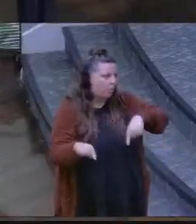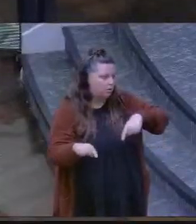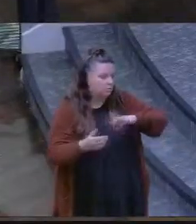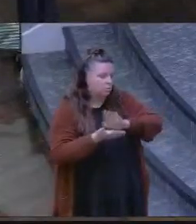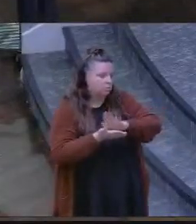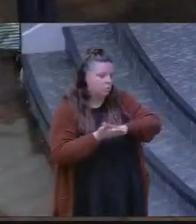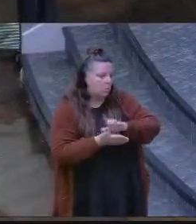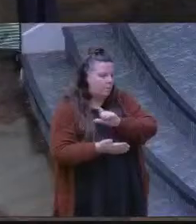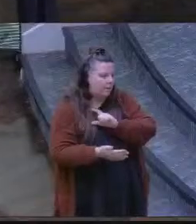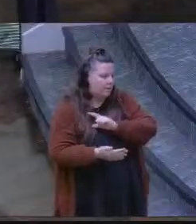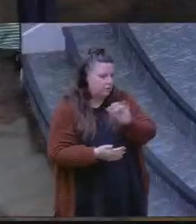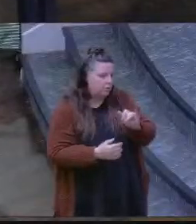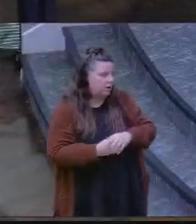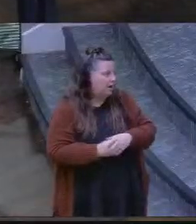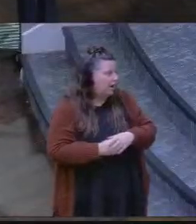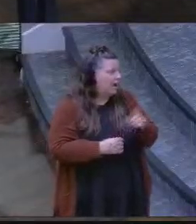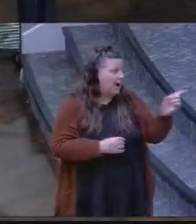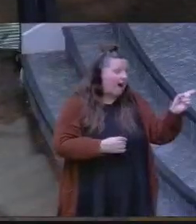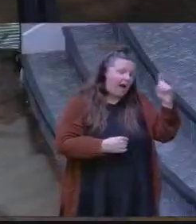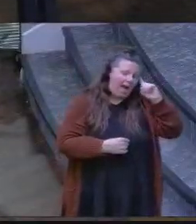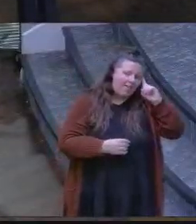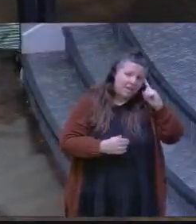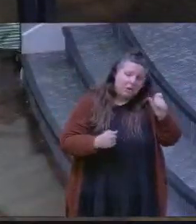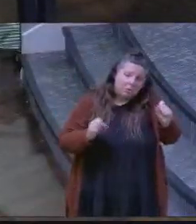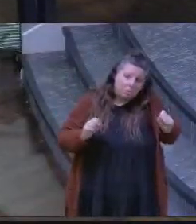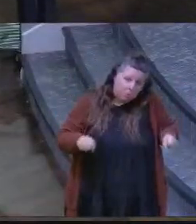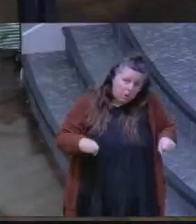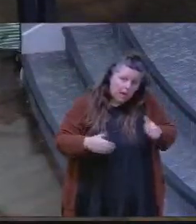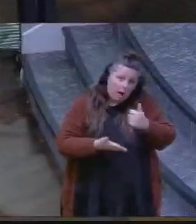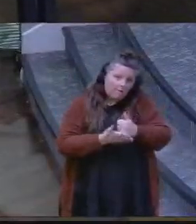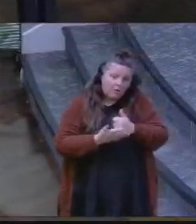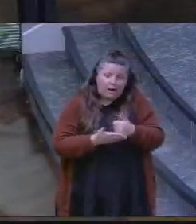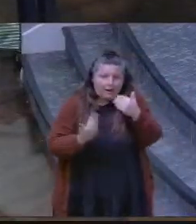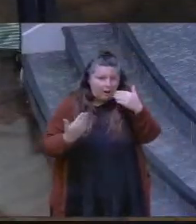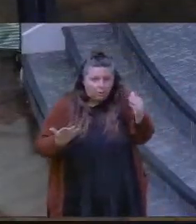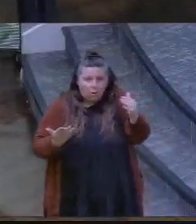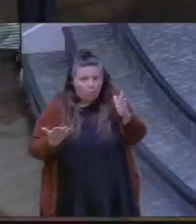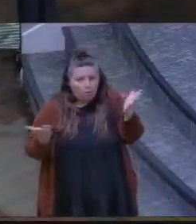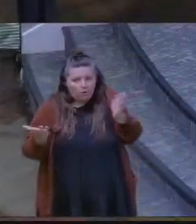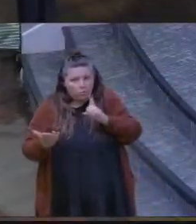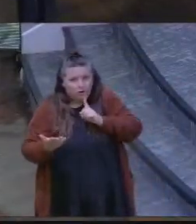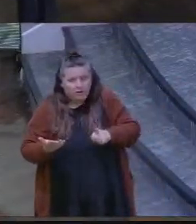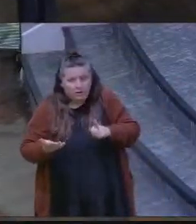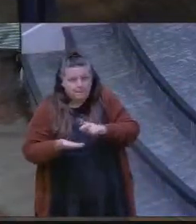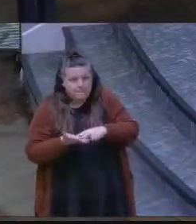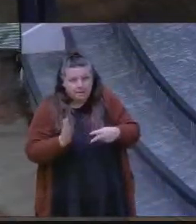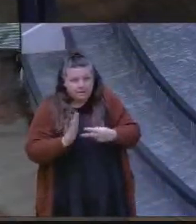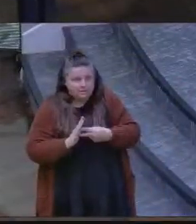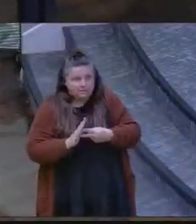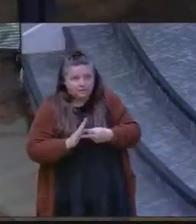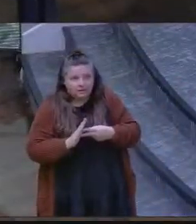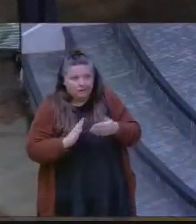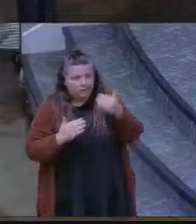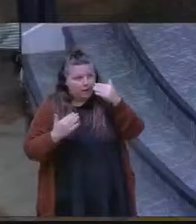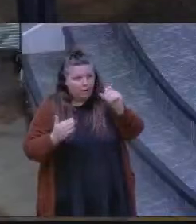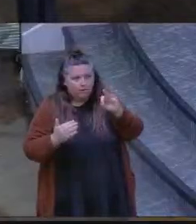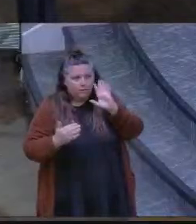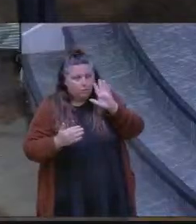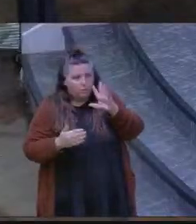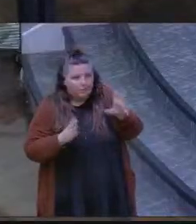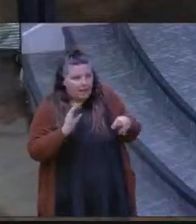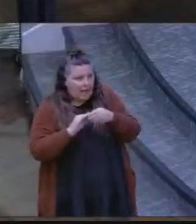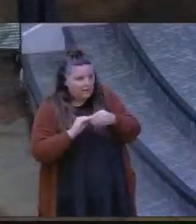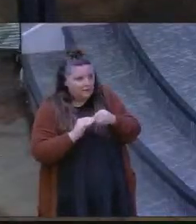think it could be helpful, and I don't know what this really means because I don't know if it'll eventually be like a budget item. Maybe